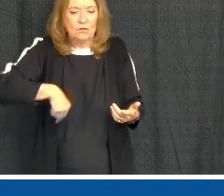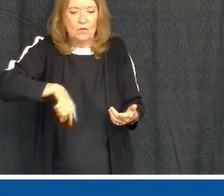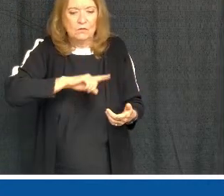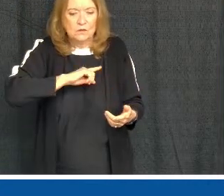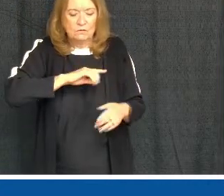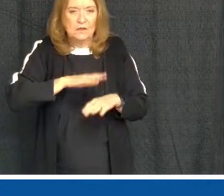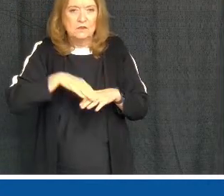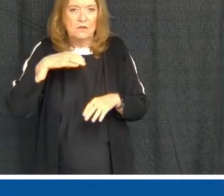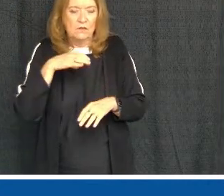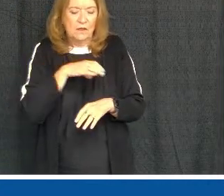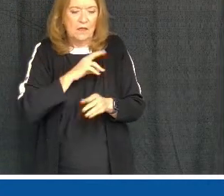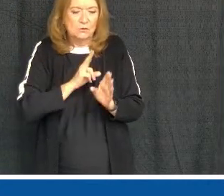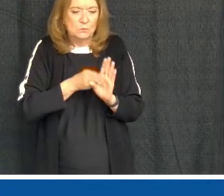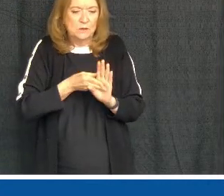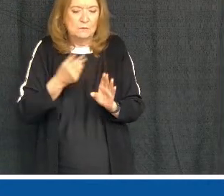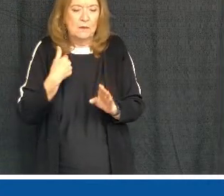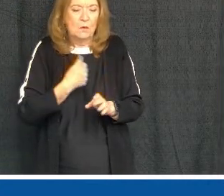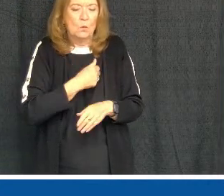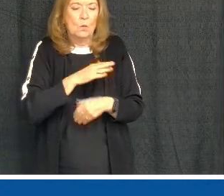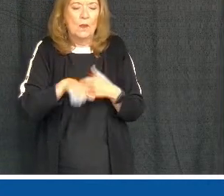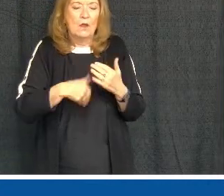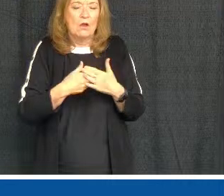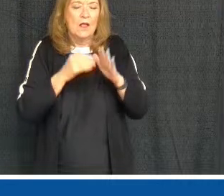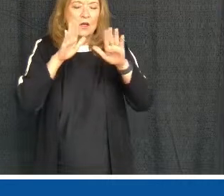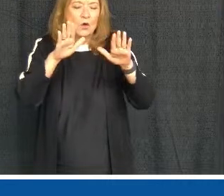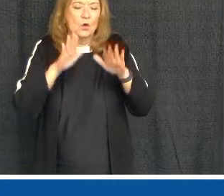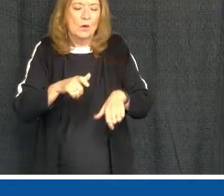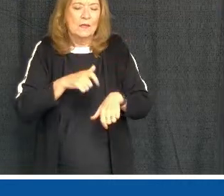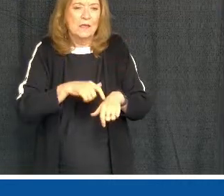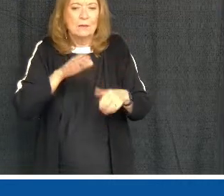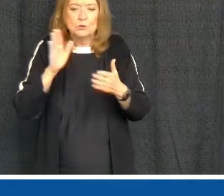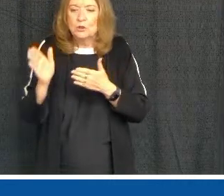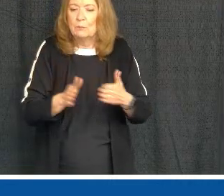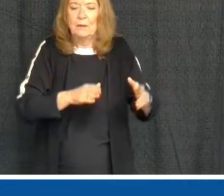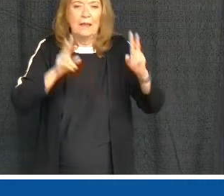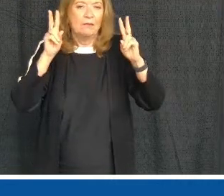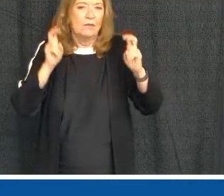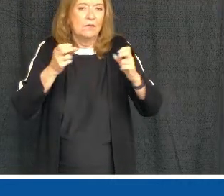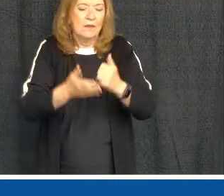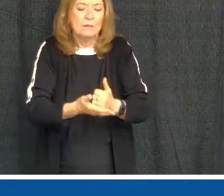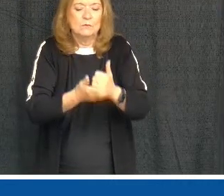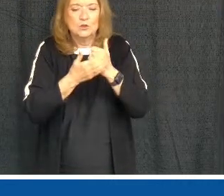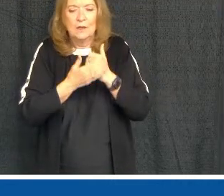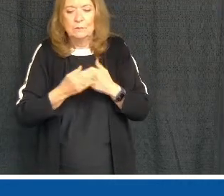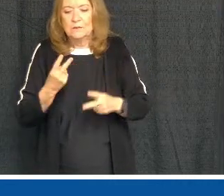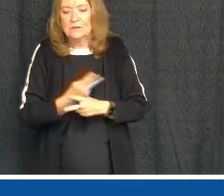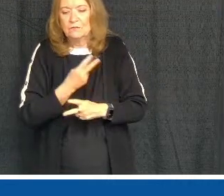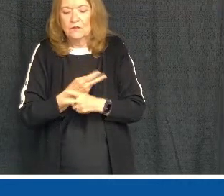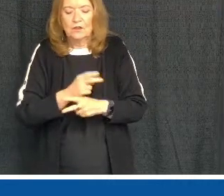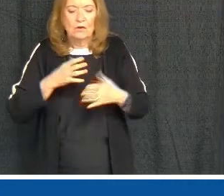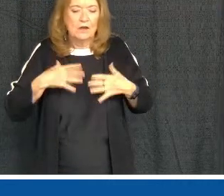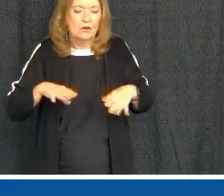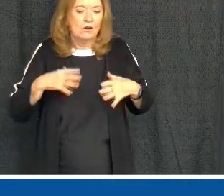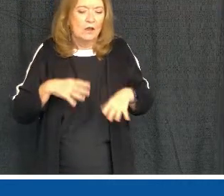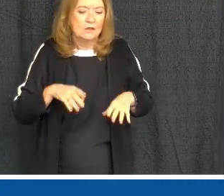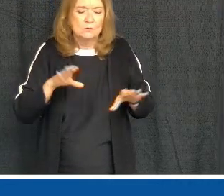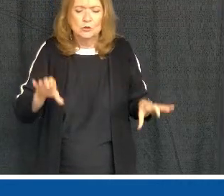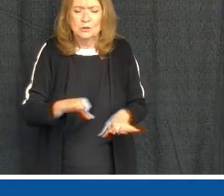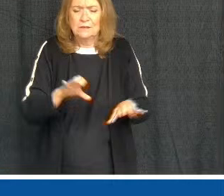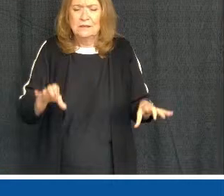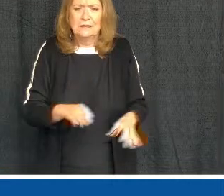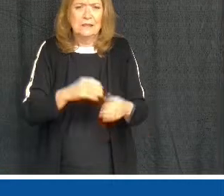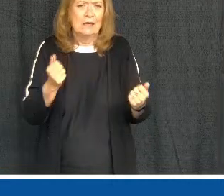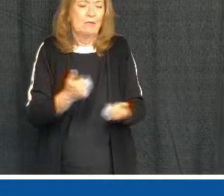that participated. We all had a really great time. She planned the theme. She helped us figure out our costumes. She did everything.